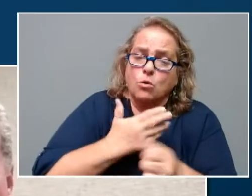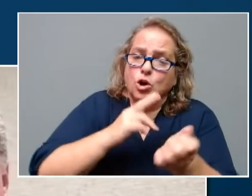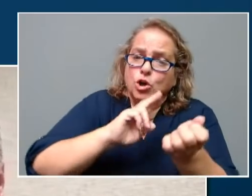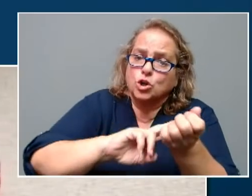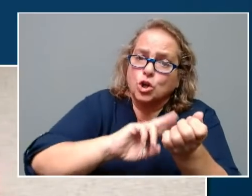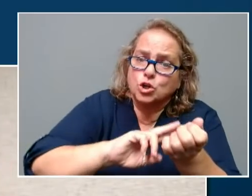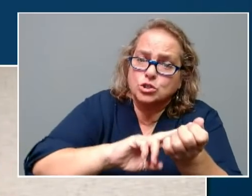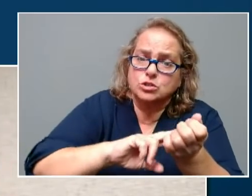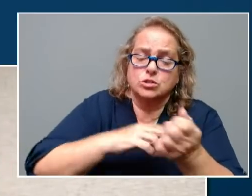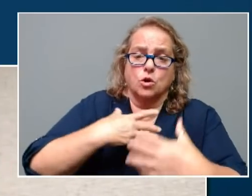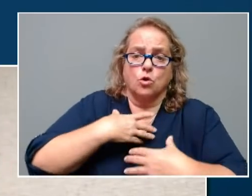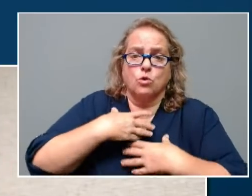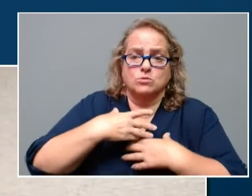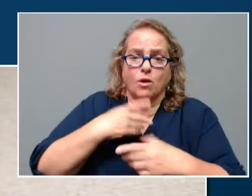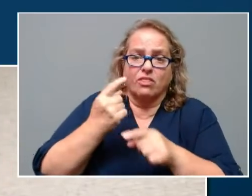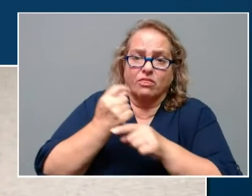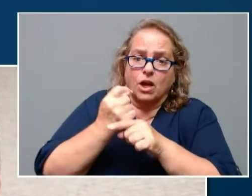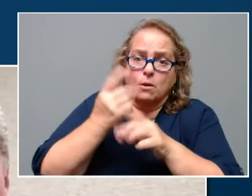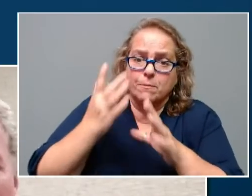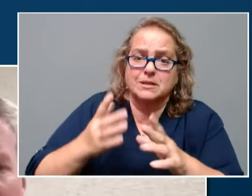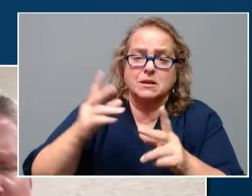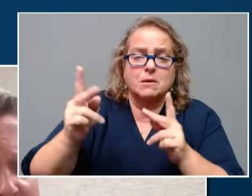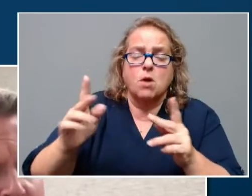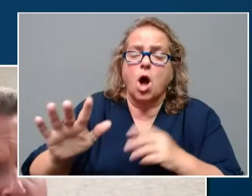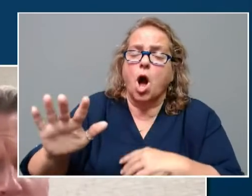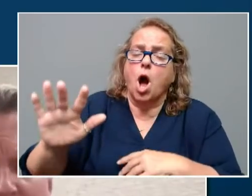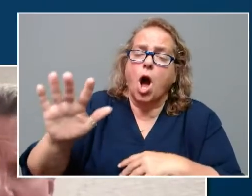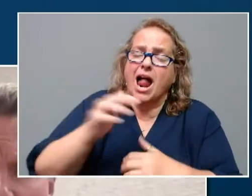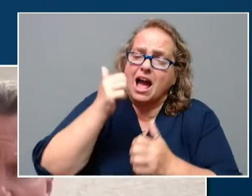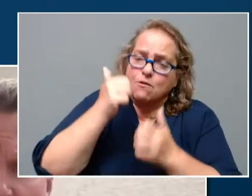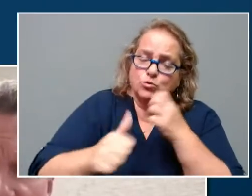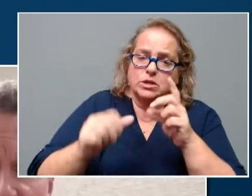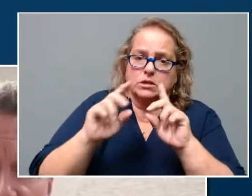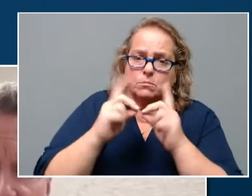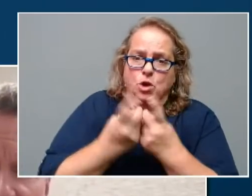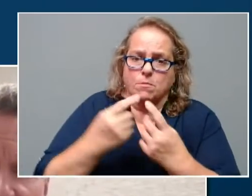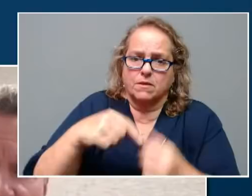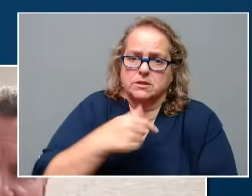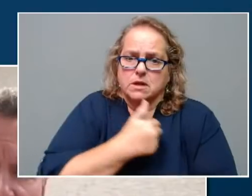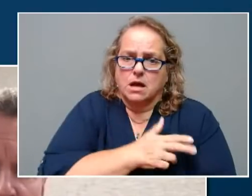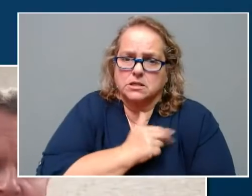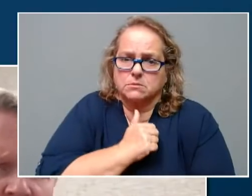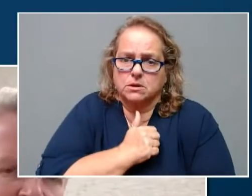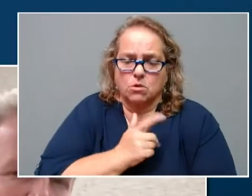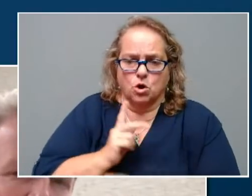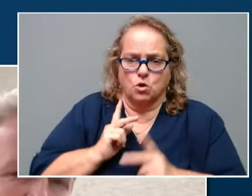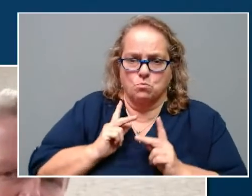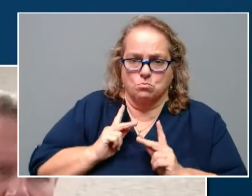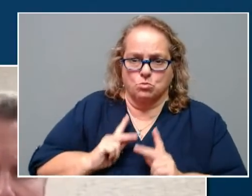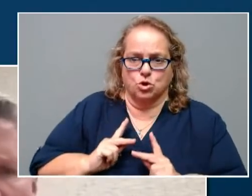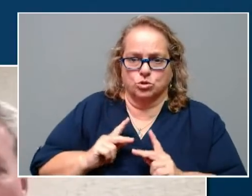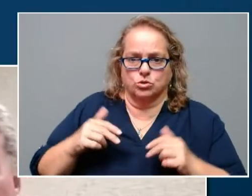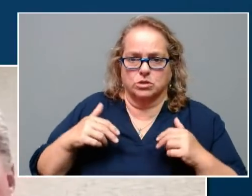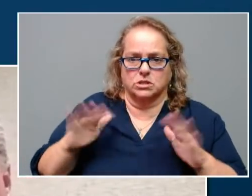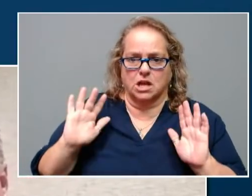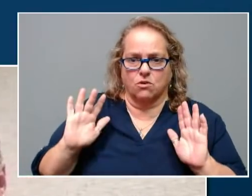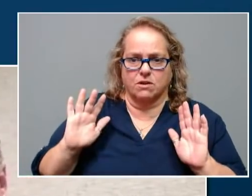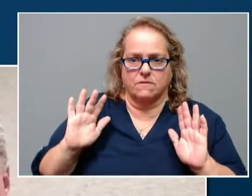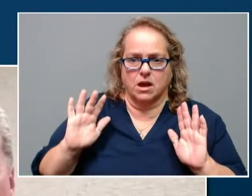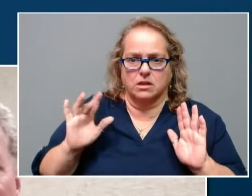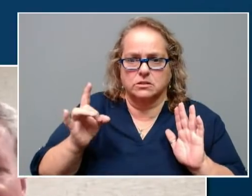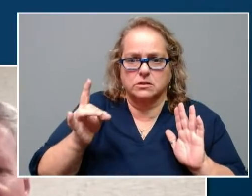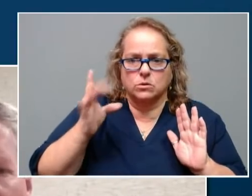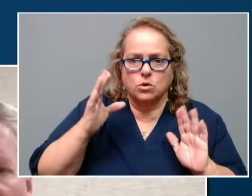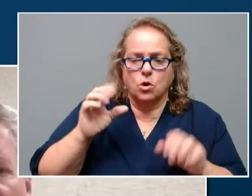across every department in this hospital have been making great personal sacrifices, coming in, working long, working